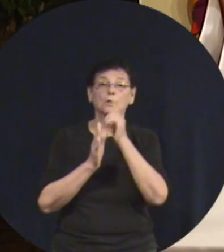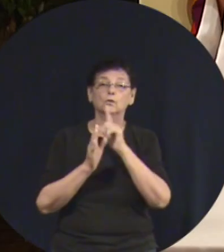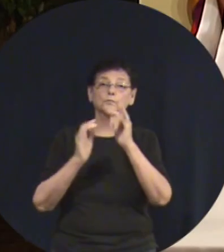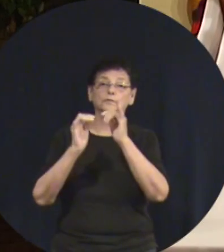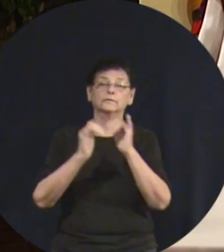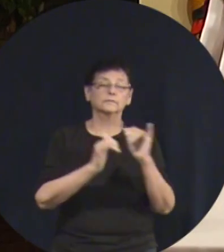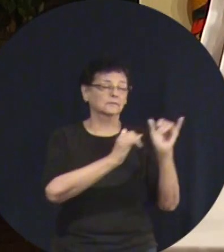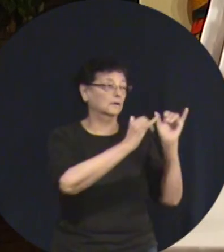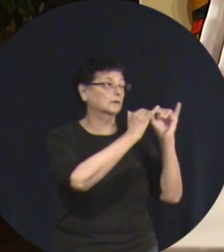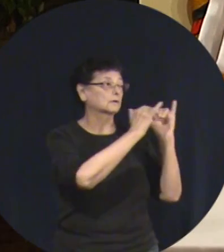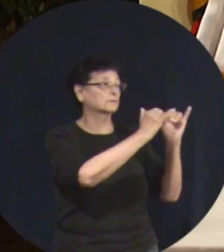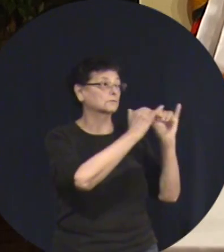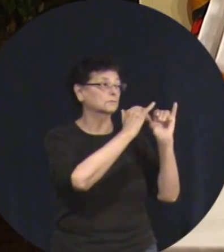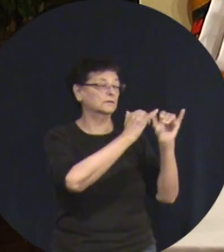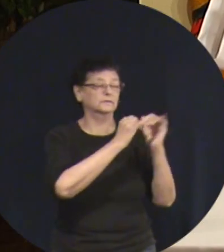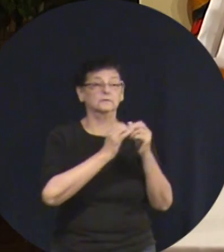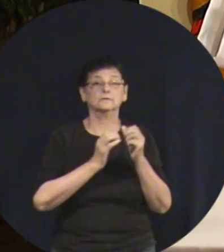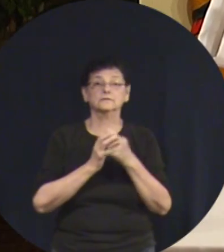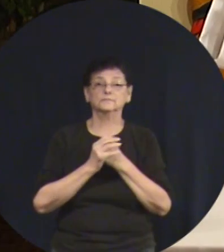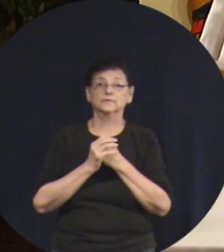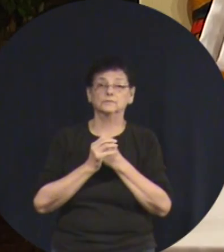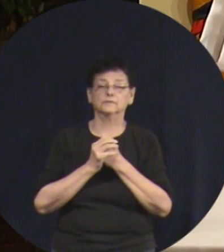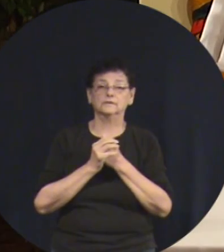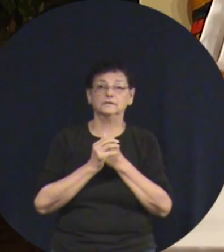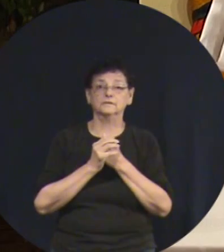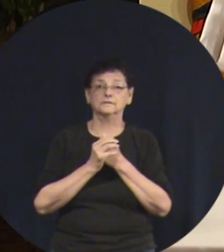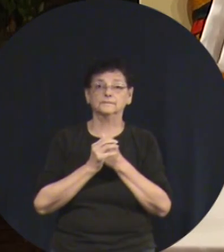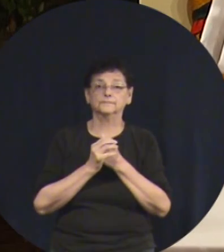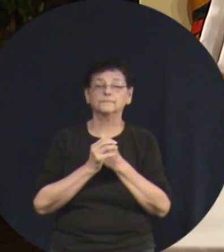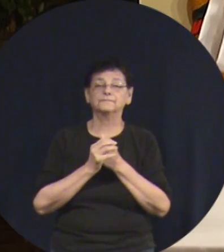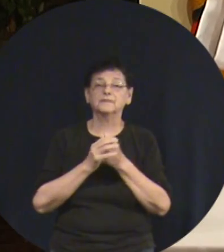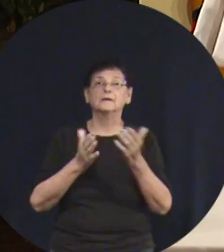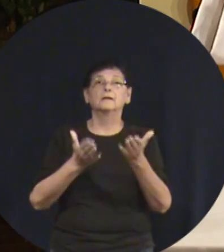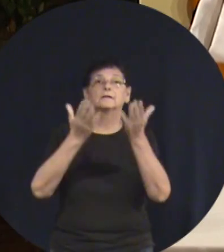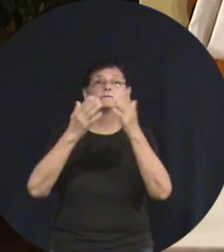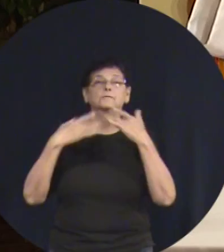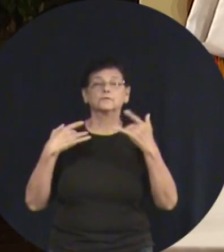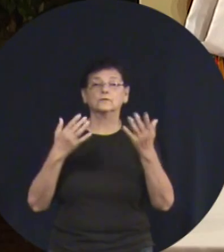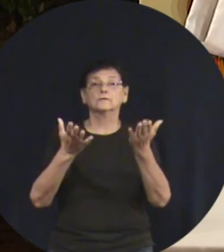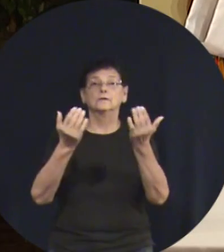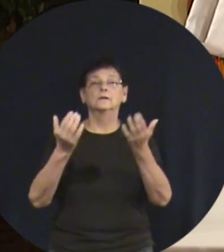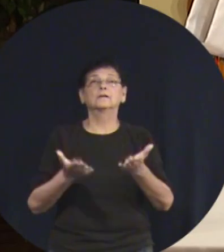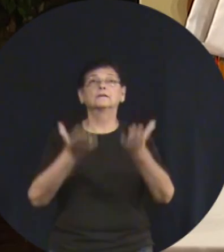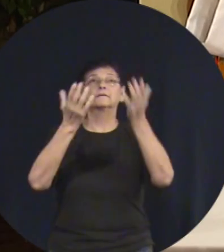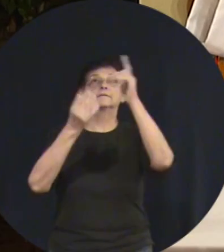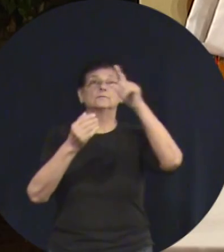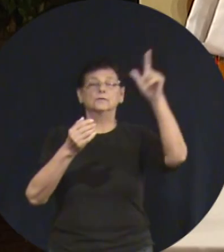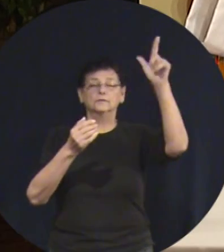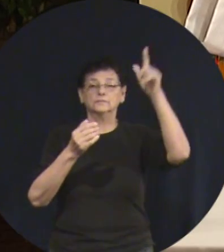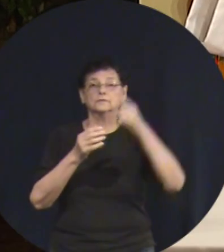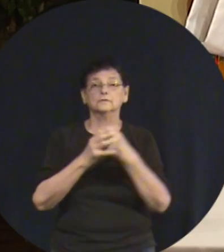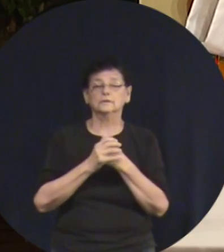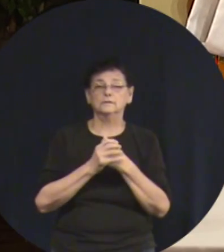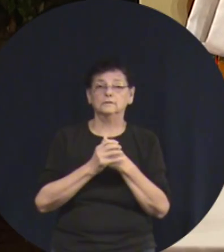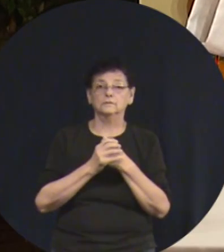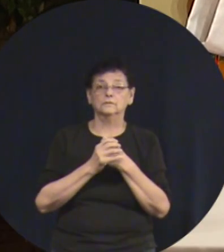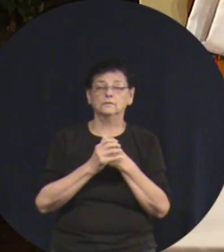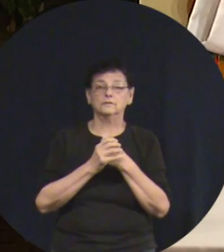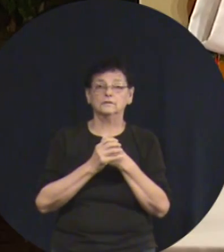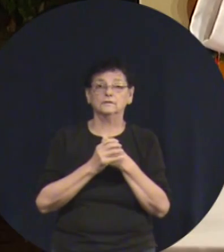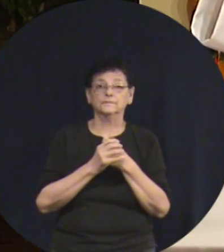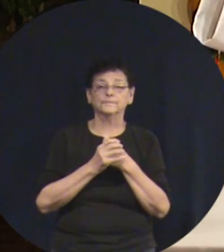Amen. The Lord be with you. And with your spirit. Lift up your hearts. We lift them up to